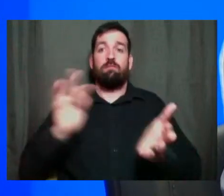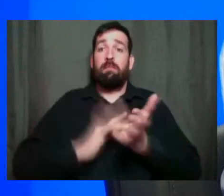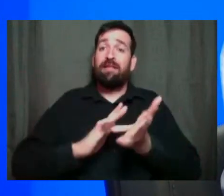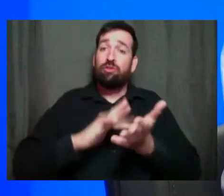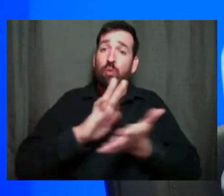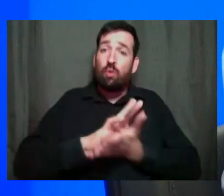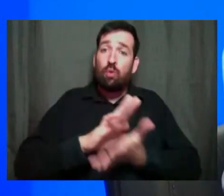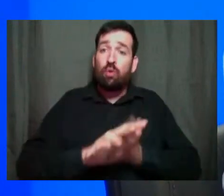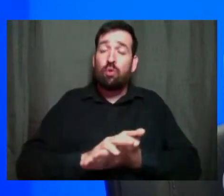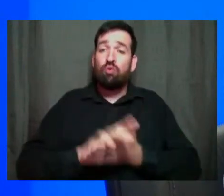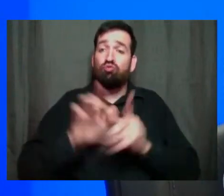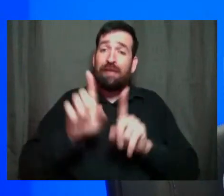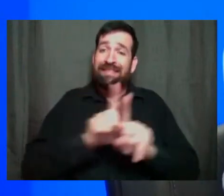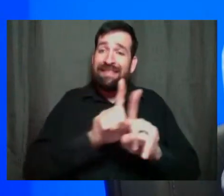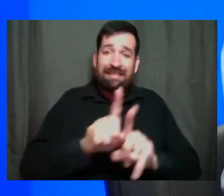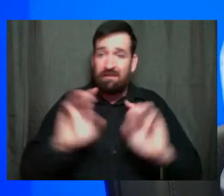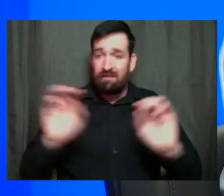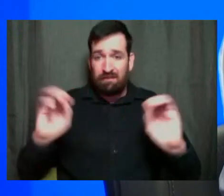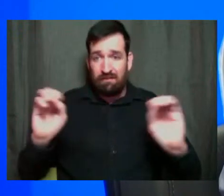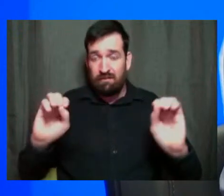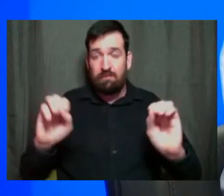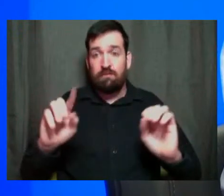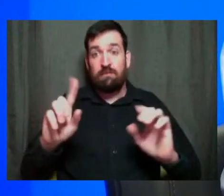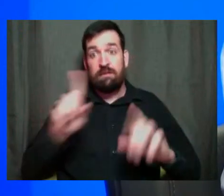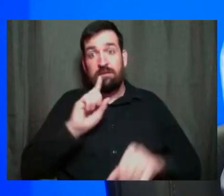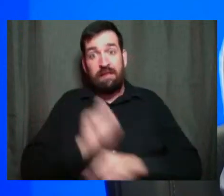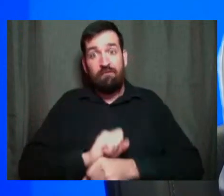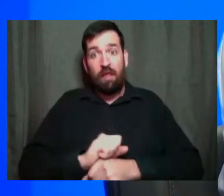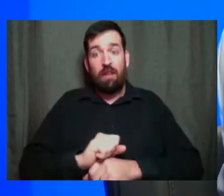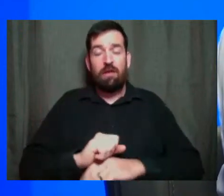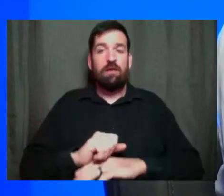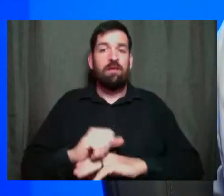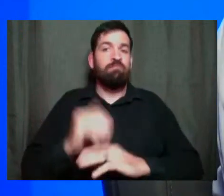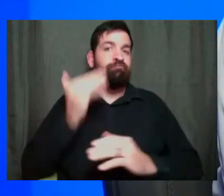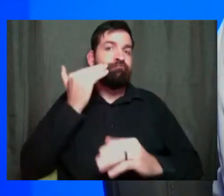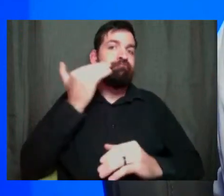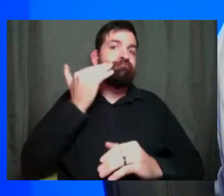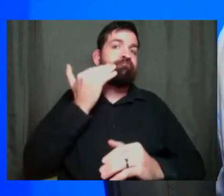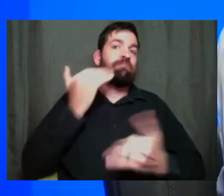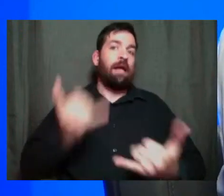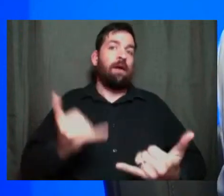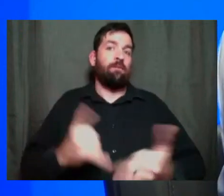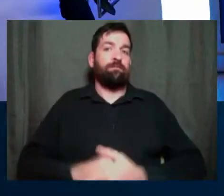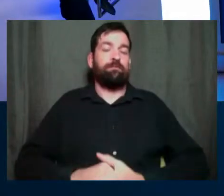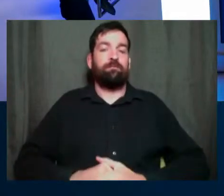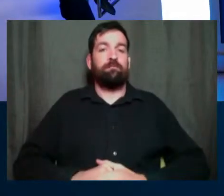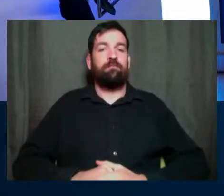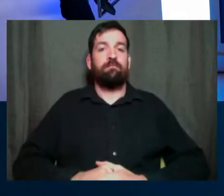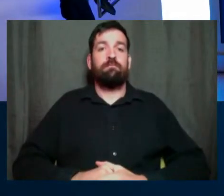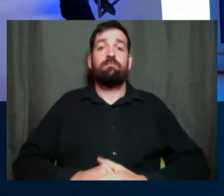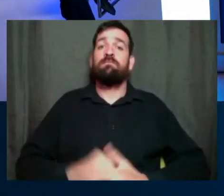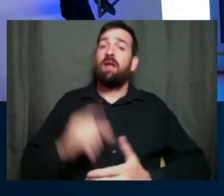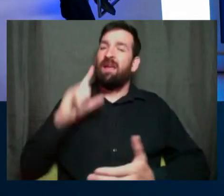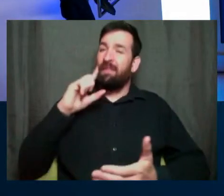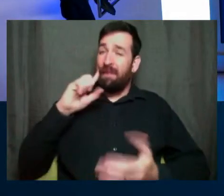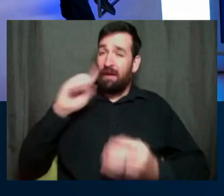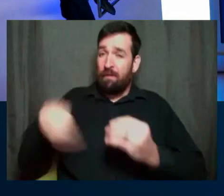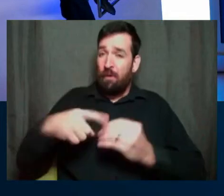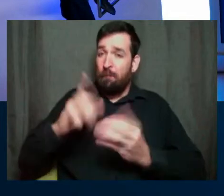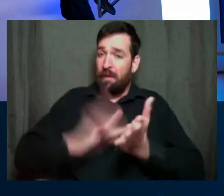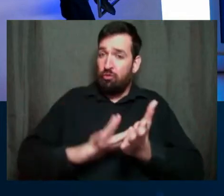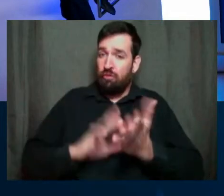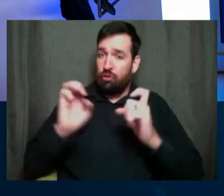any of this time. So it's definitely one of those things that's on the radar more than it used to be. Well, thinking about medical education, you think about